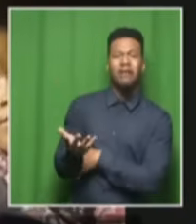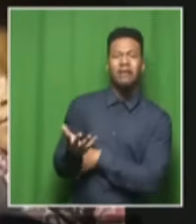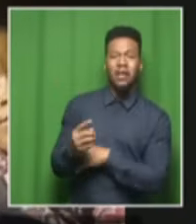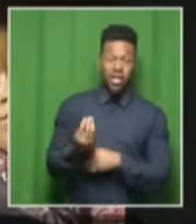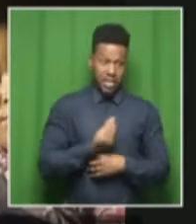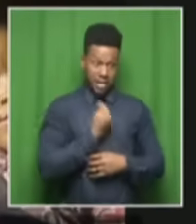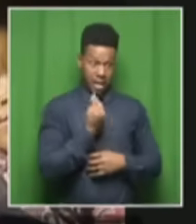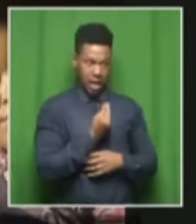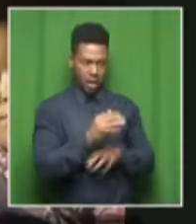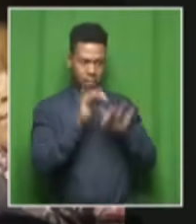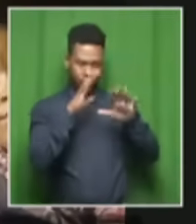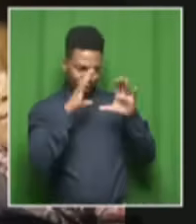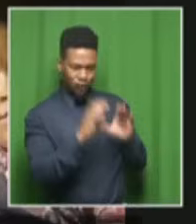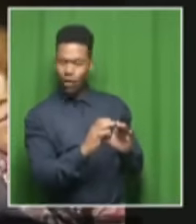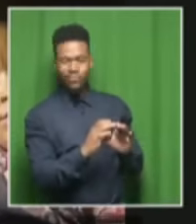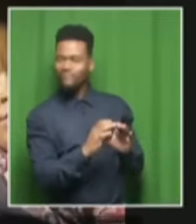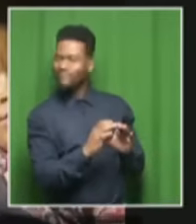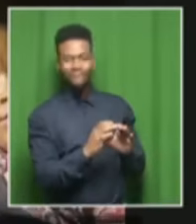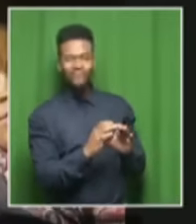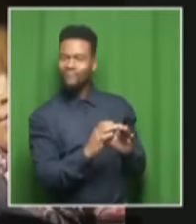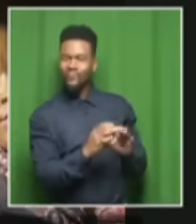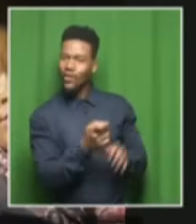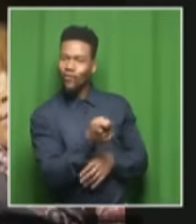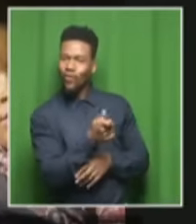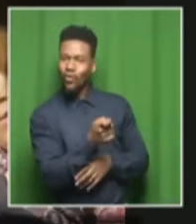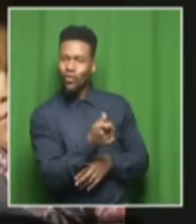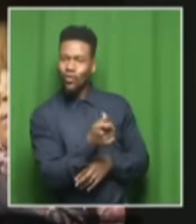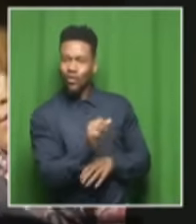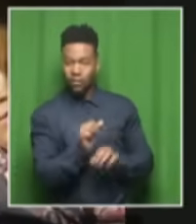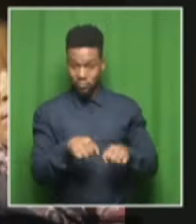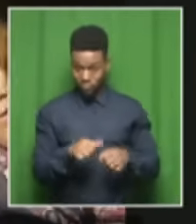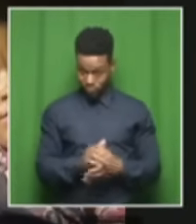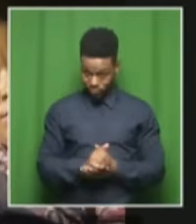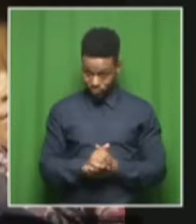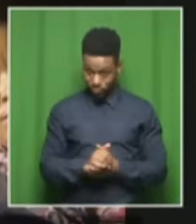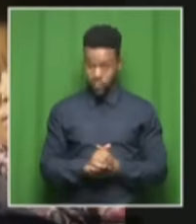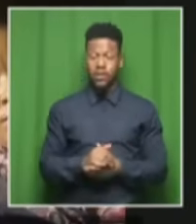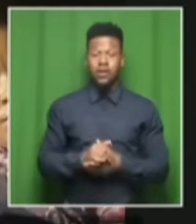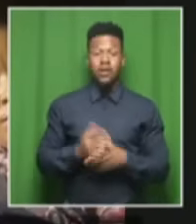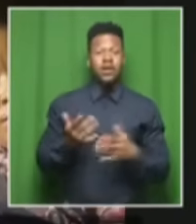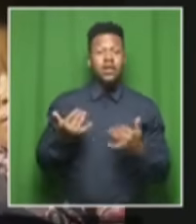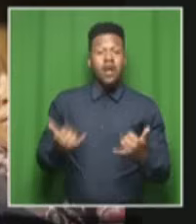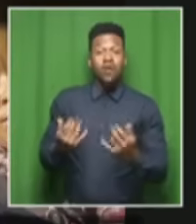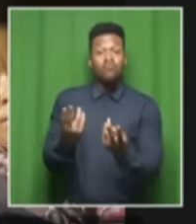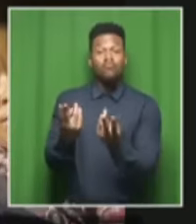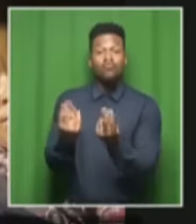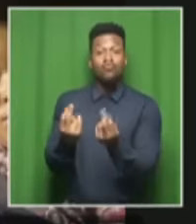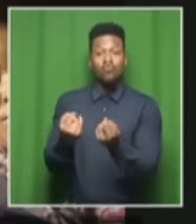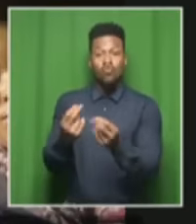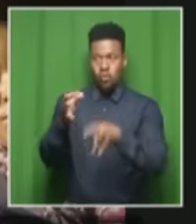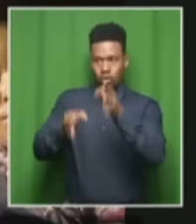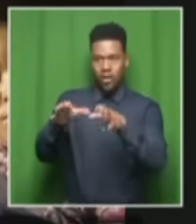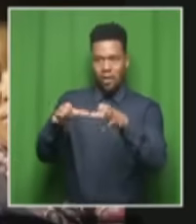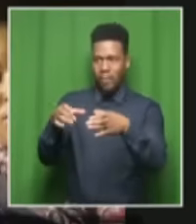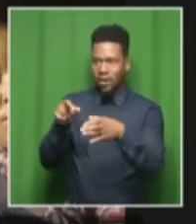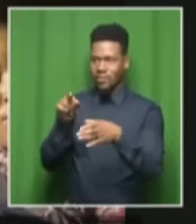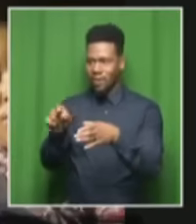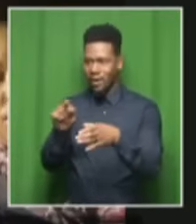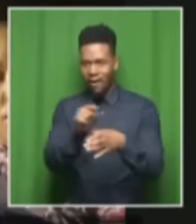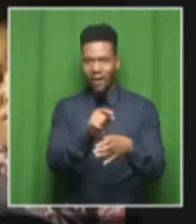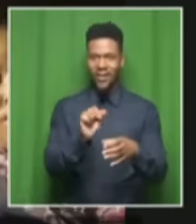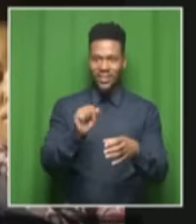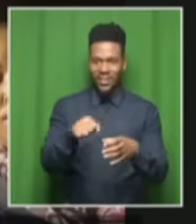and perspectives. I don't know if, you know, as much as I'm saying there are new parties that in one way or the other resonate with the